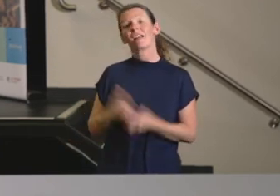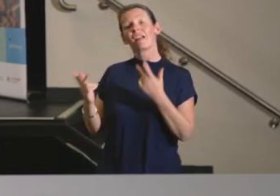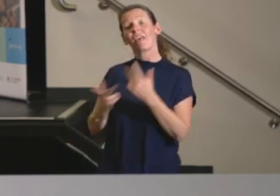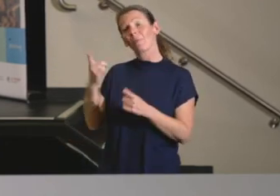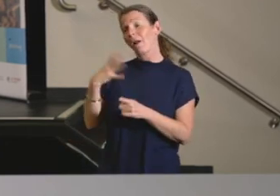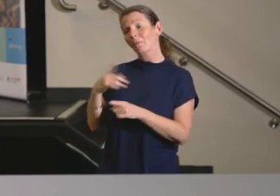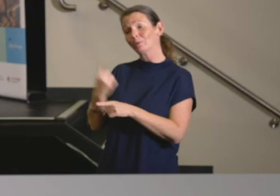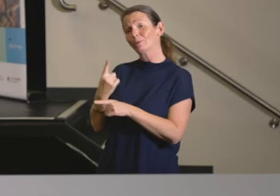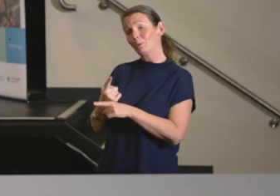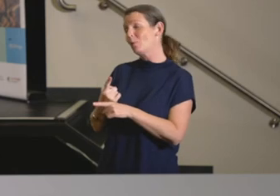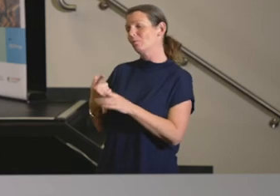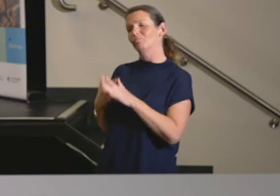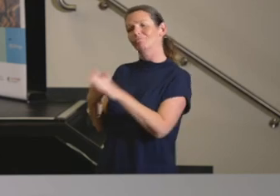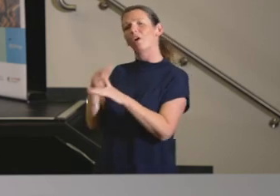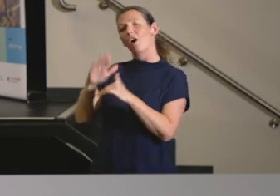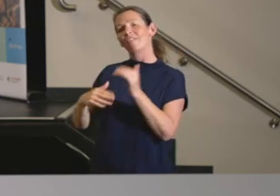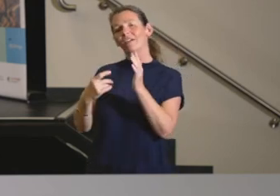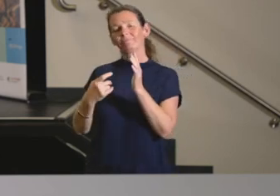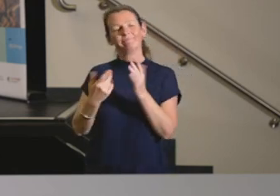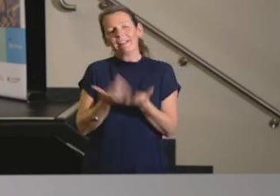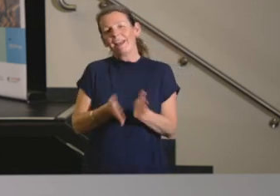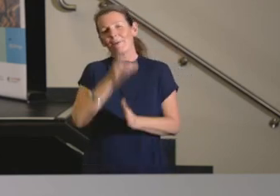the reaction against,